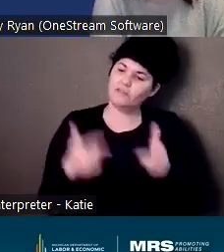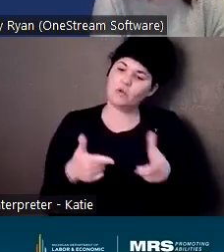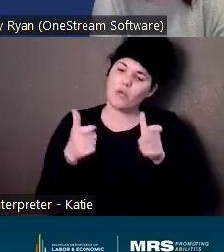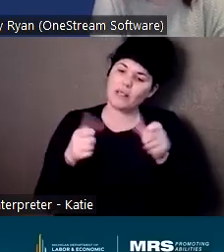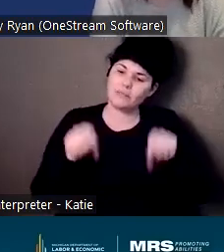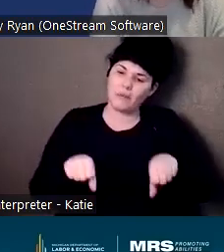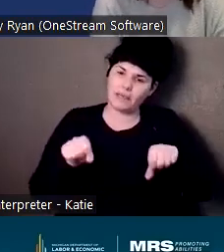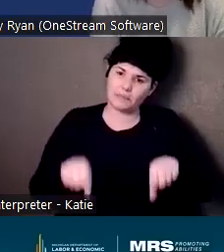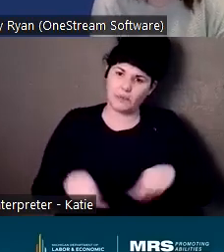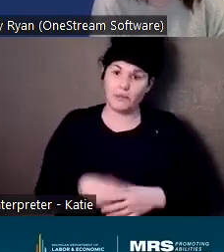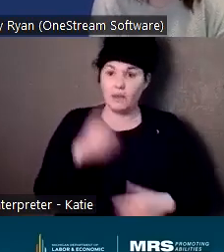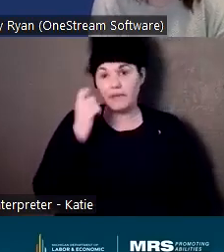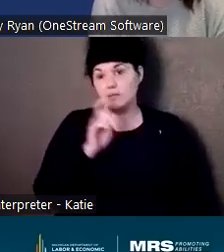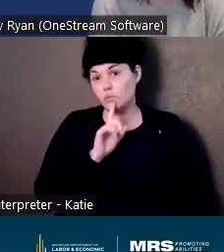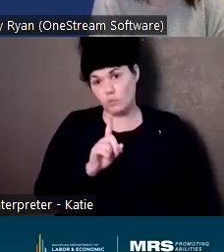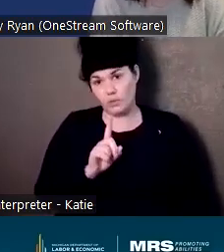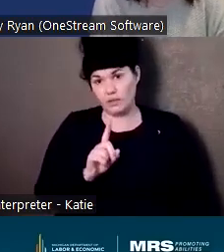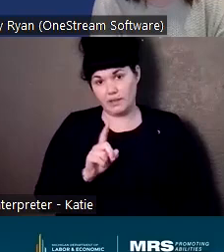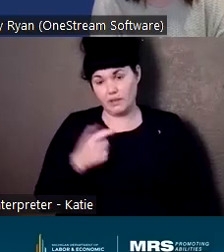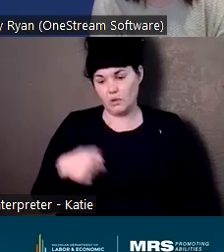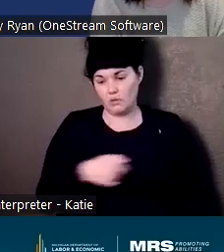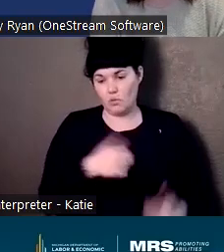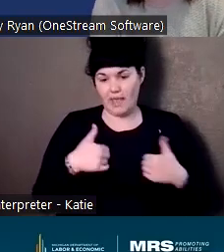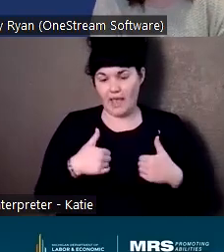it really is a community. And I have to